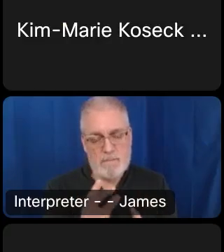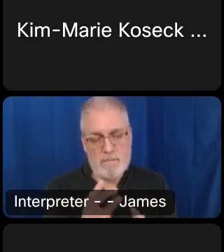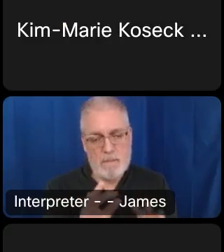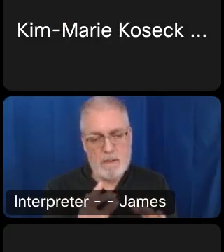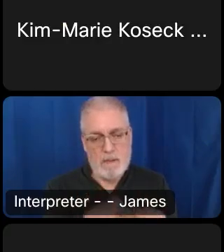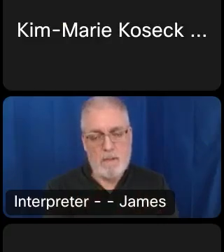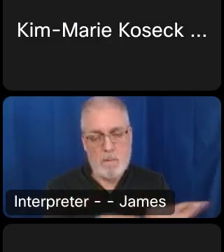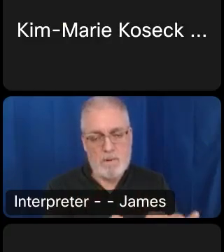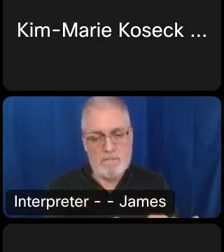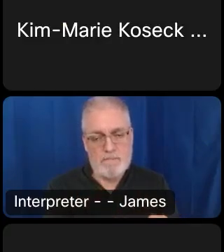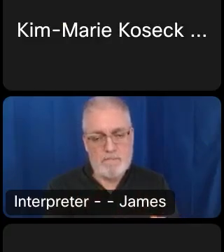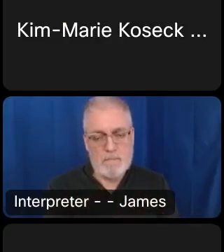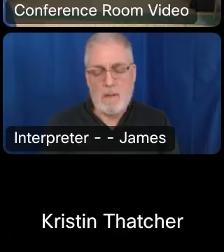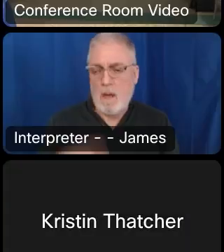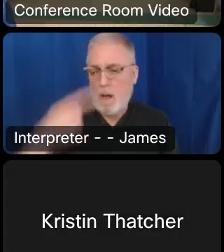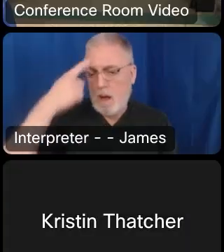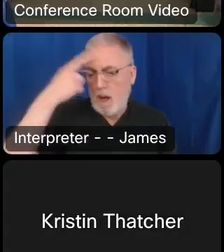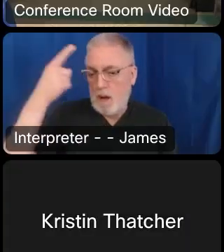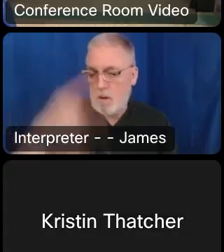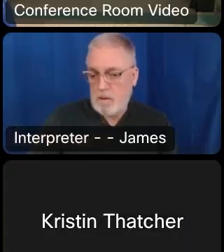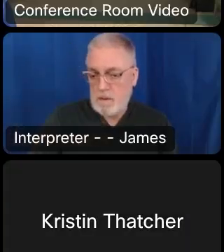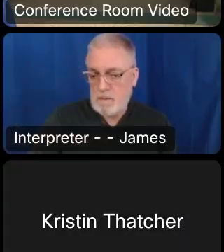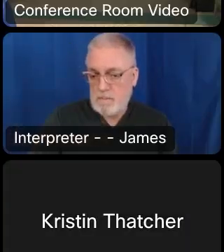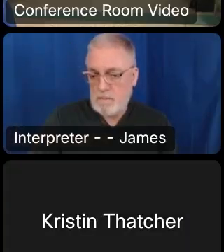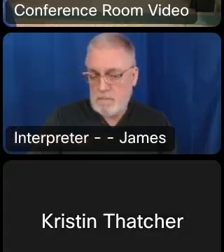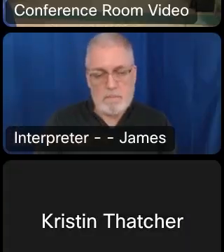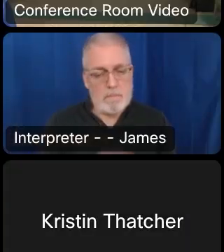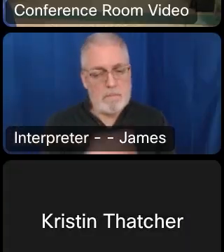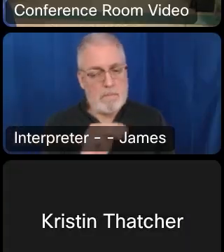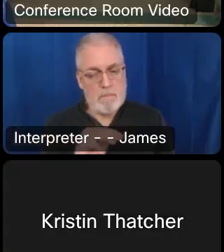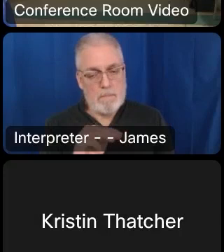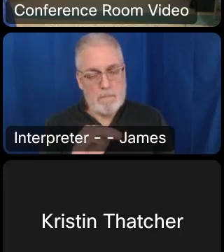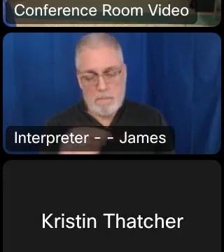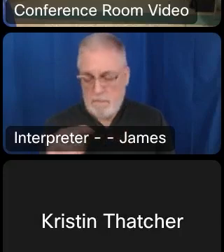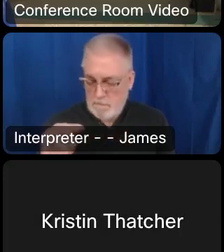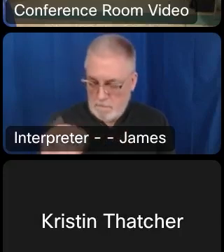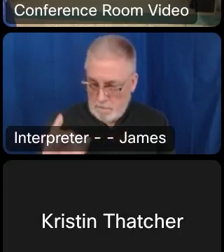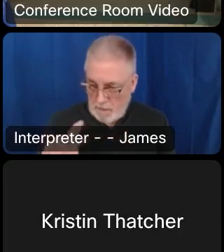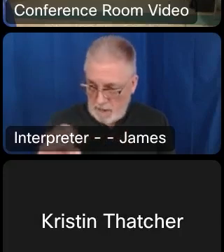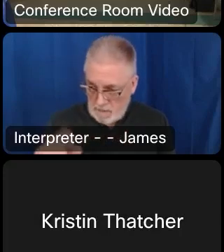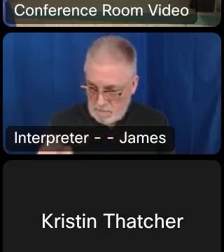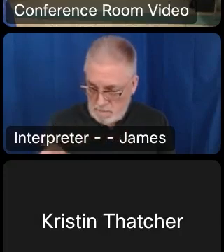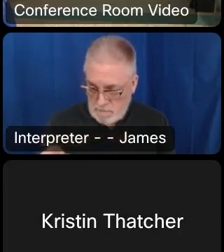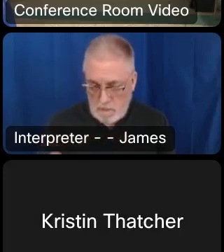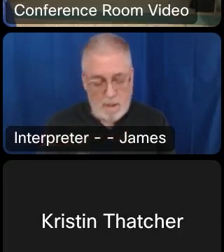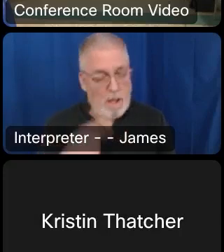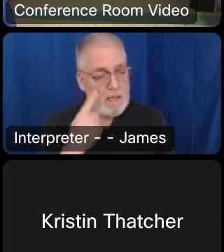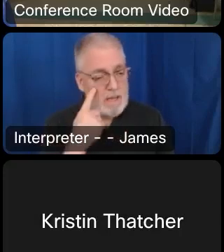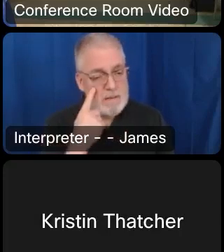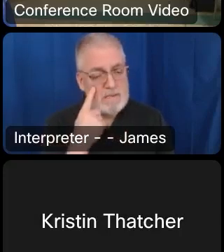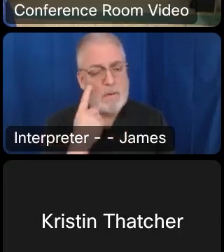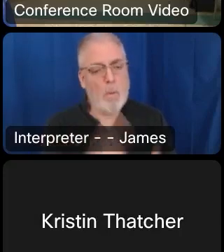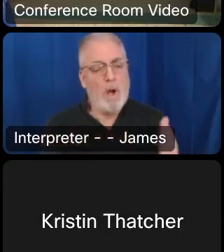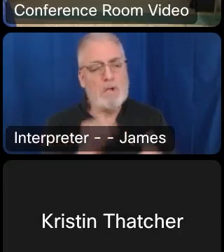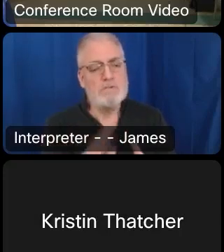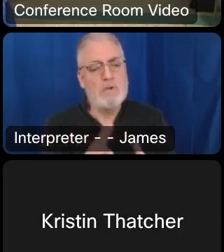Agreed. Mike? I'd say we need to look at what jobs we are lacking in the state. So